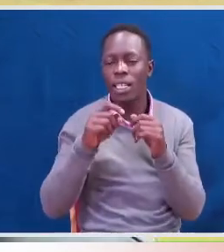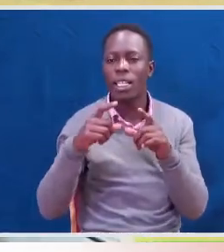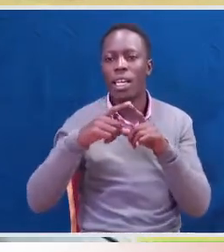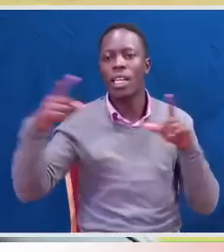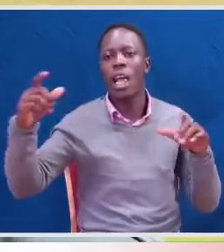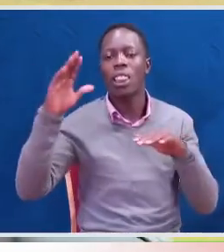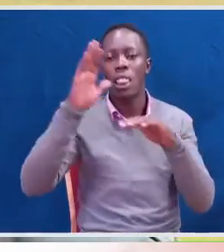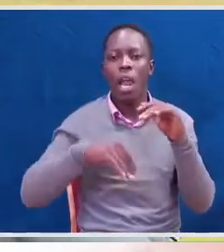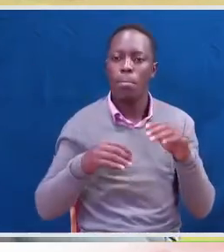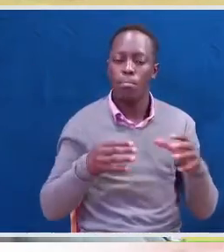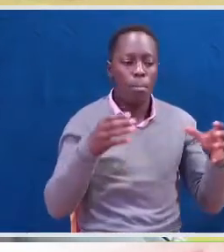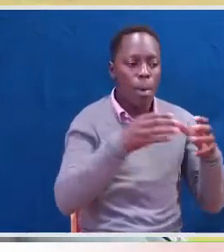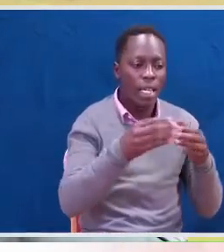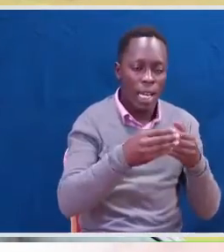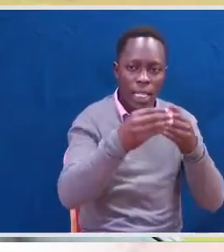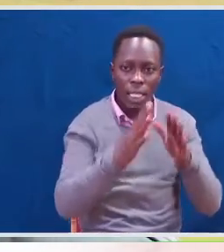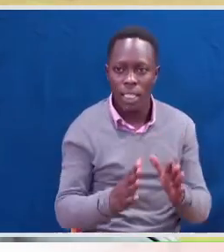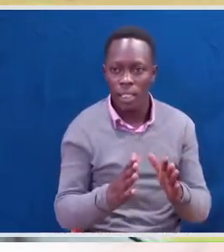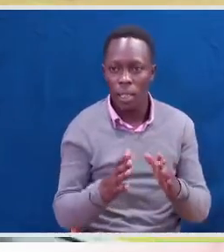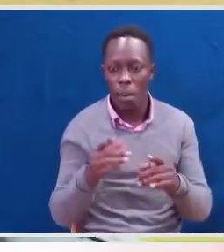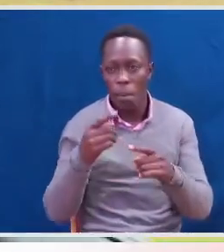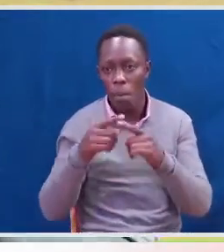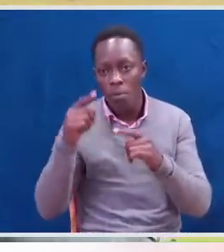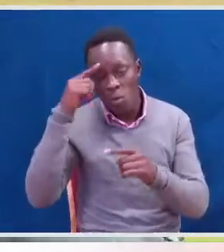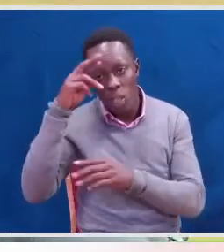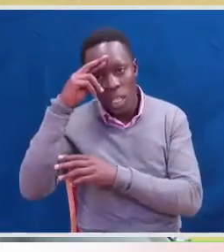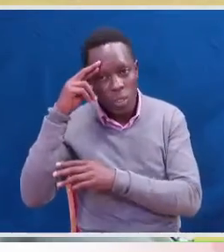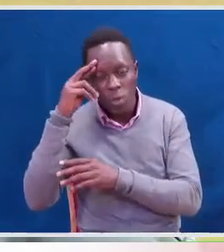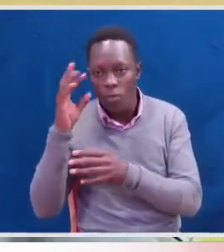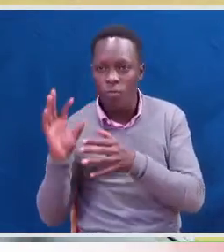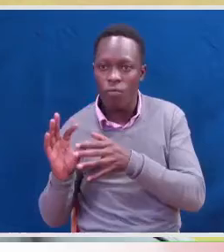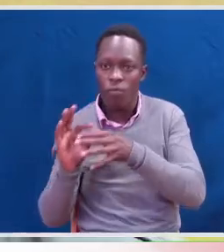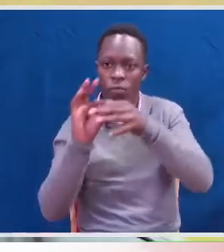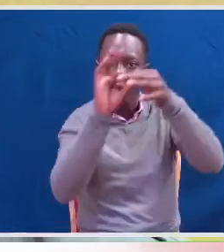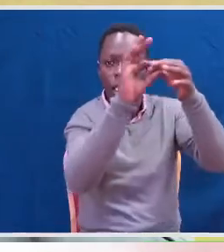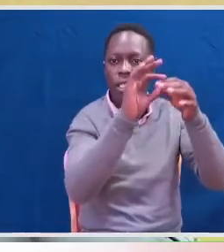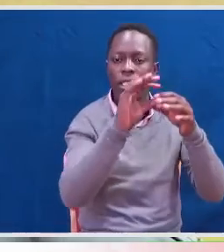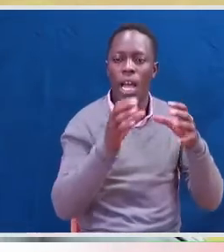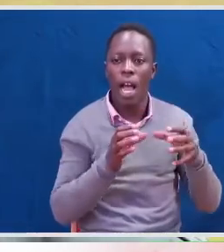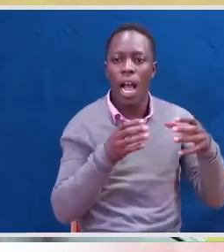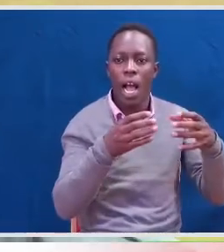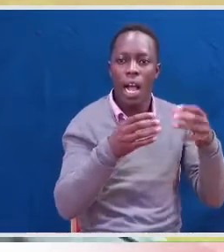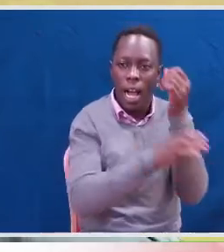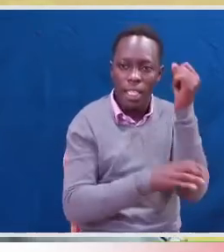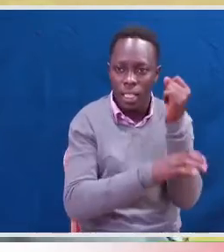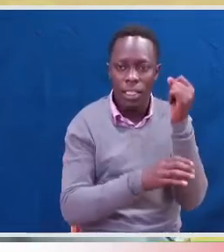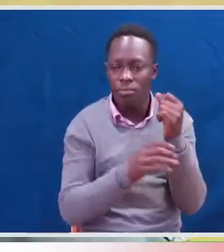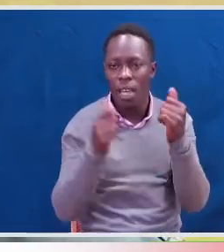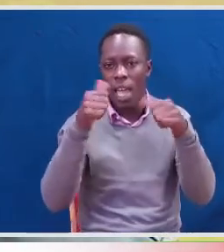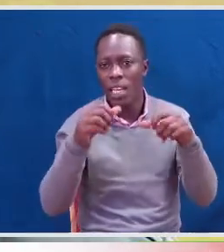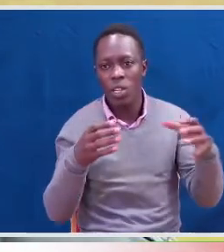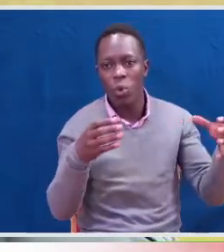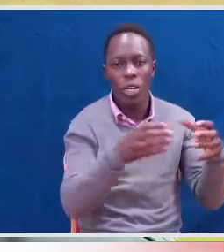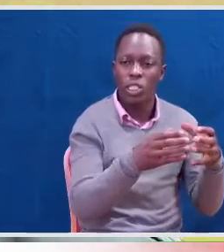party leaders and the parties. And for the purposes of uniting the country, I believe any coalition which is amiable, we